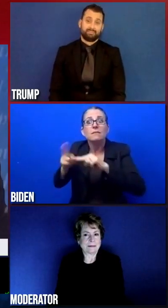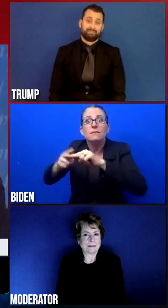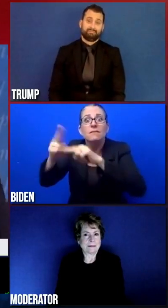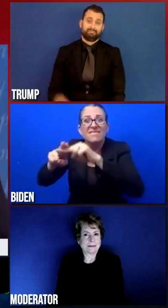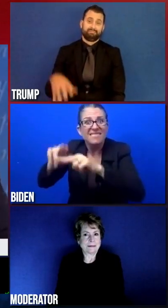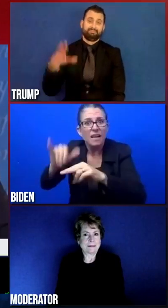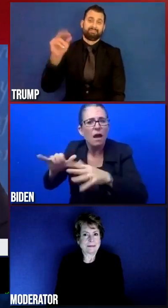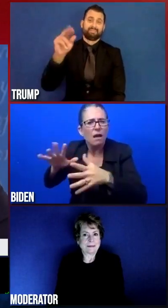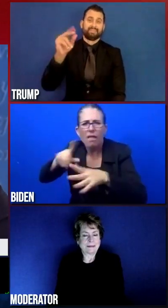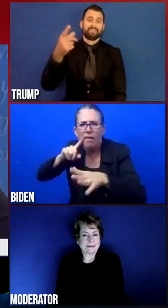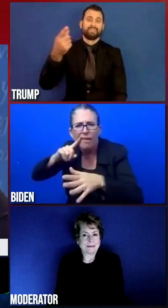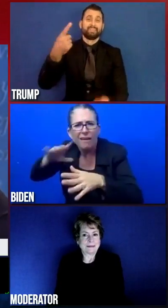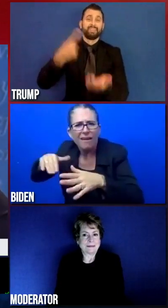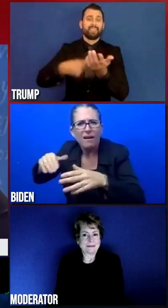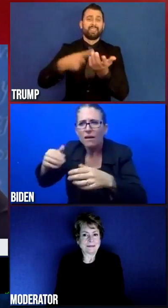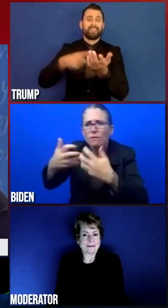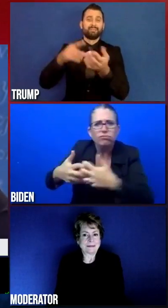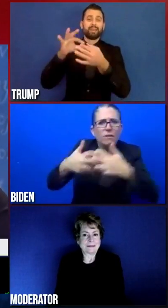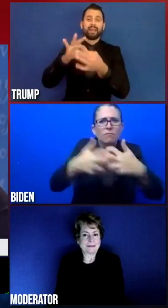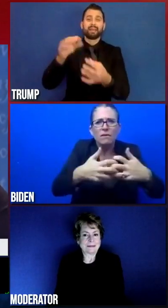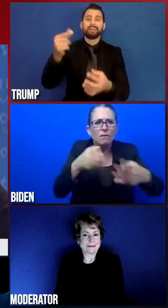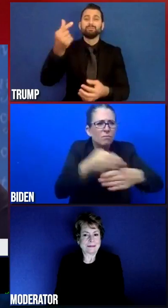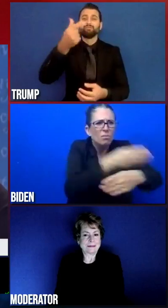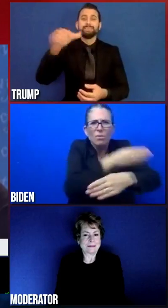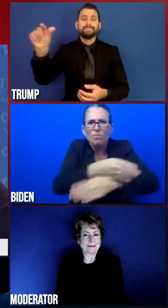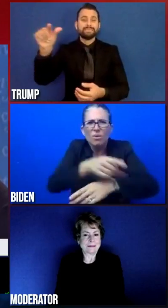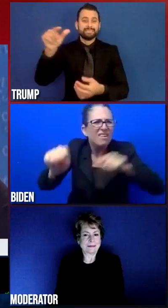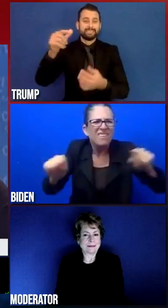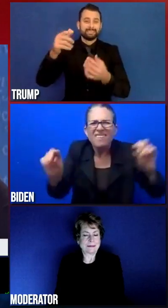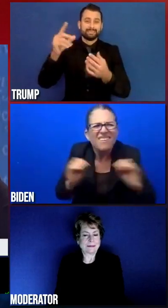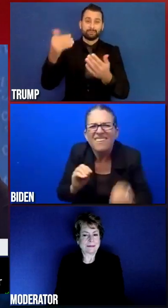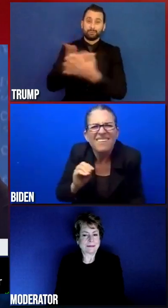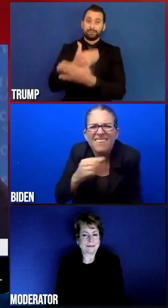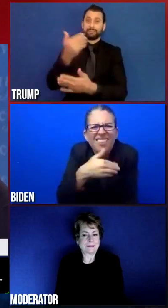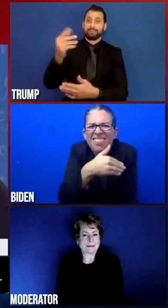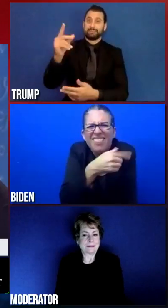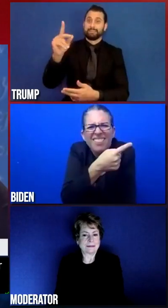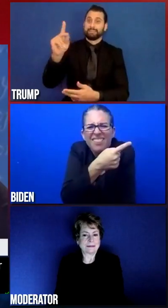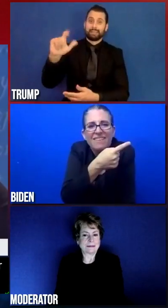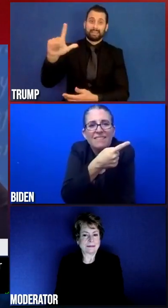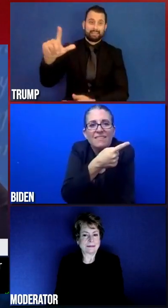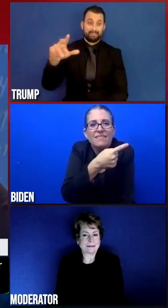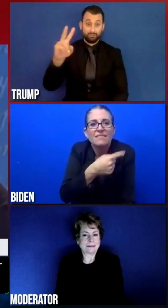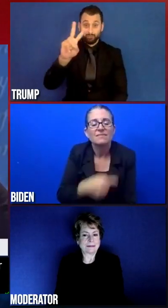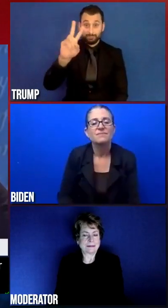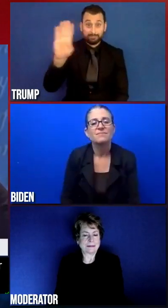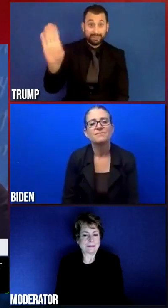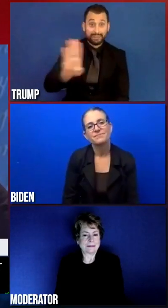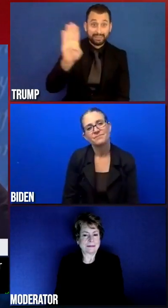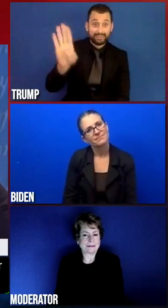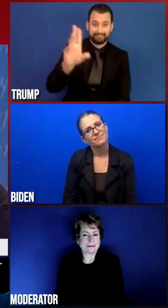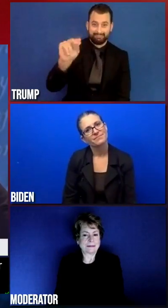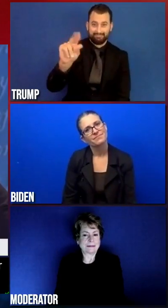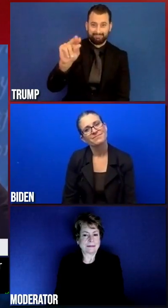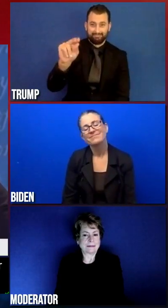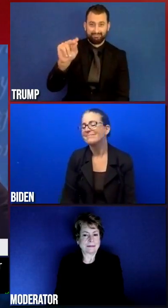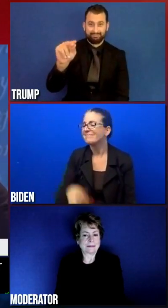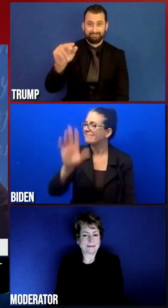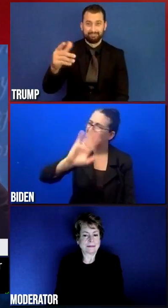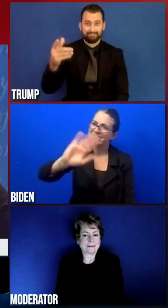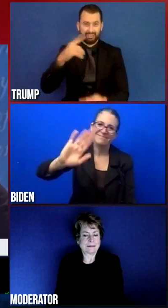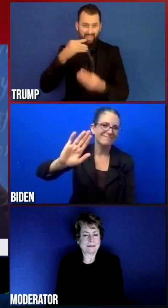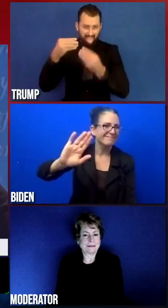$2 billion or $20 billion, as you said. It's $100 trillion. I'm talking about where they want to rip down